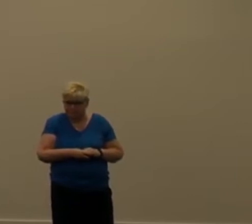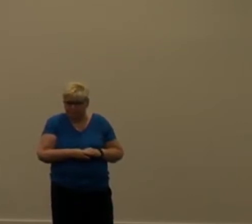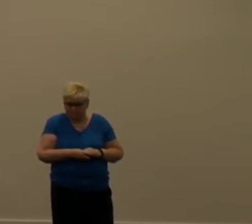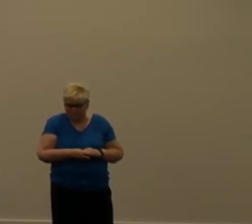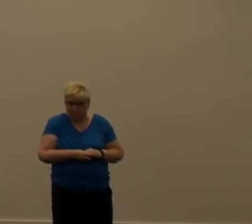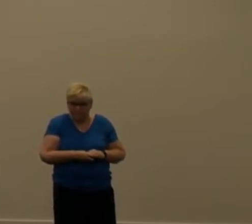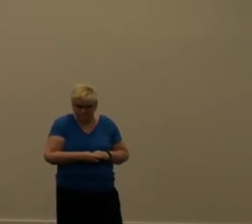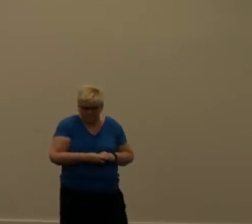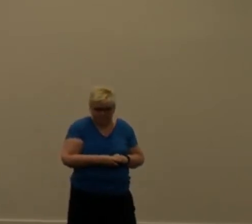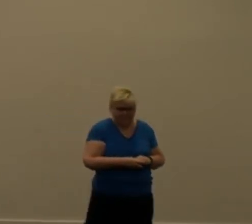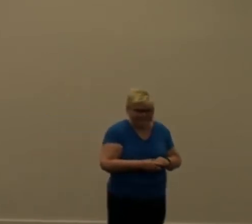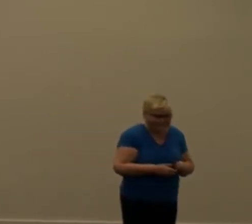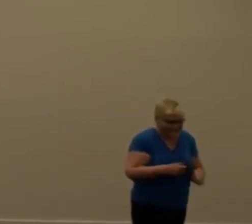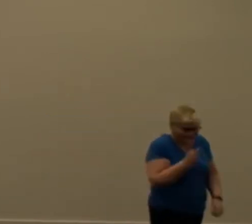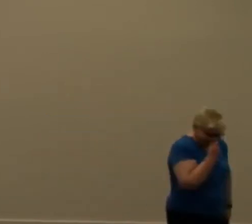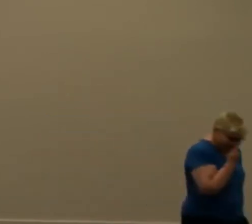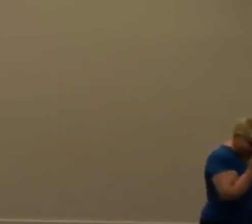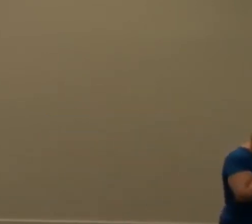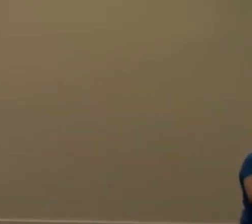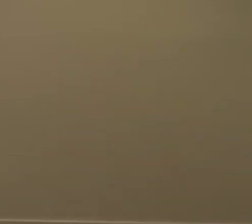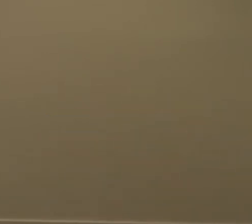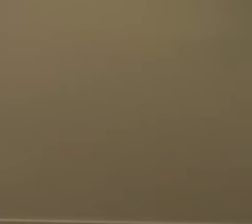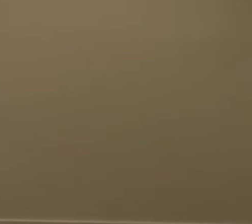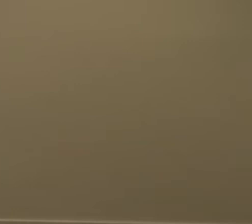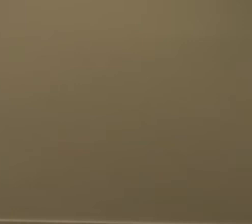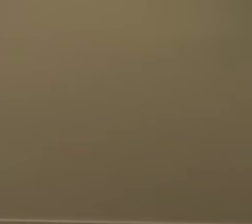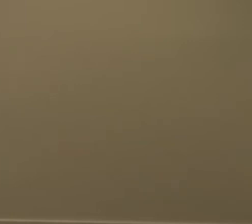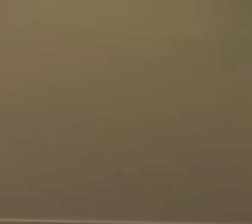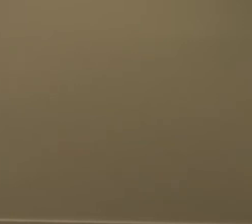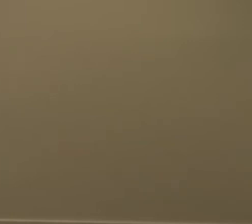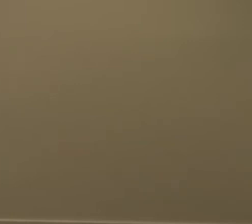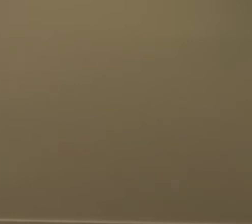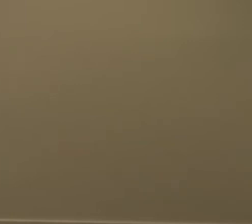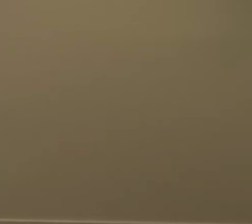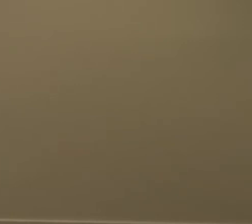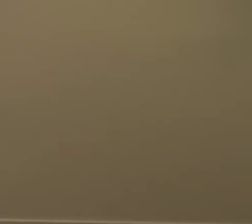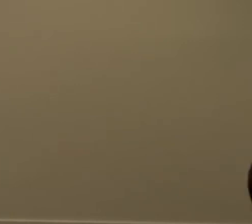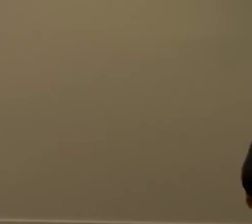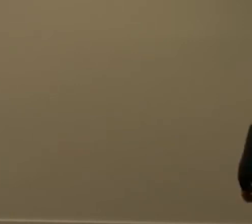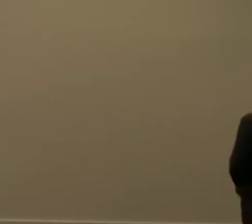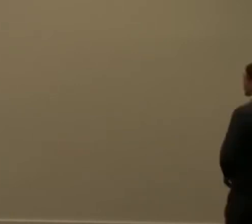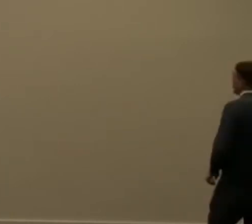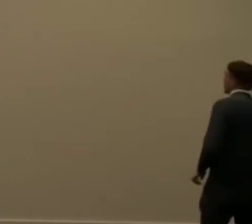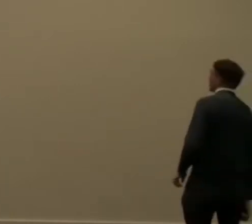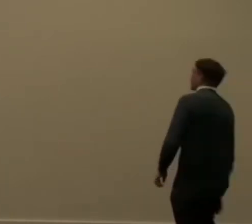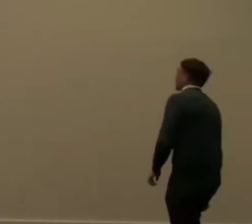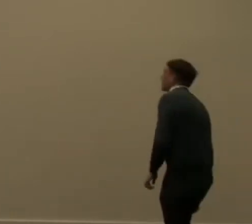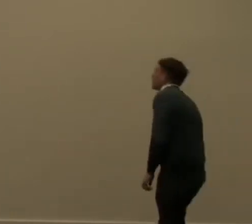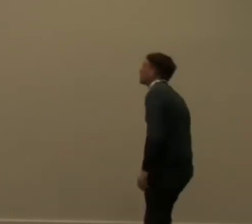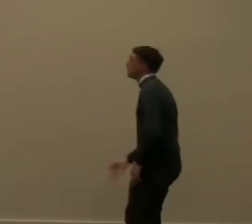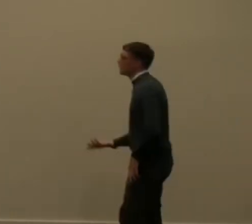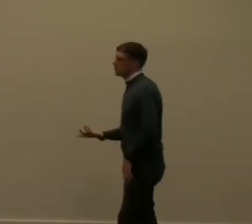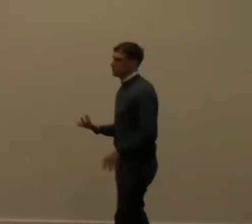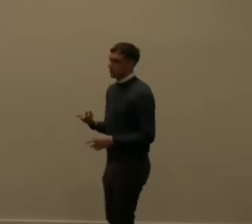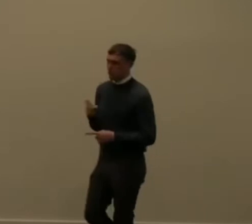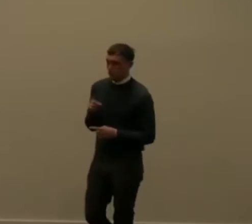to details, I can go to version, and I can roll back my Canvas app. Yes, you're right. But what about the rest